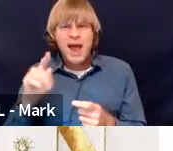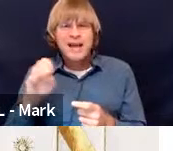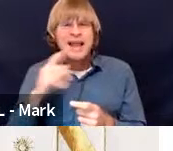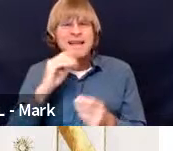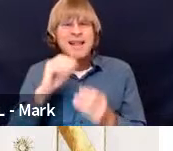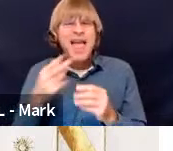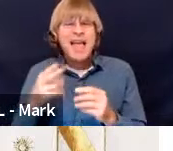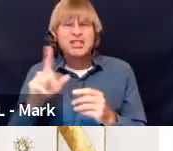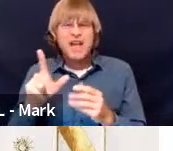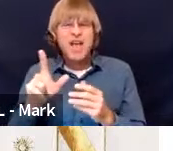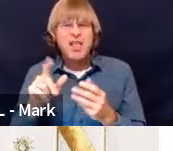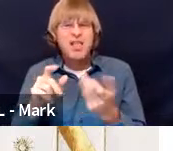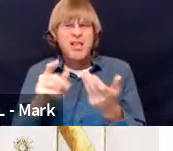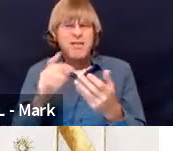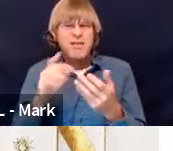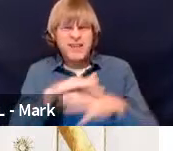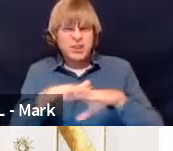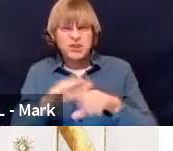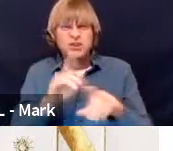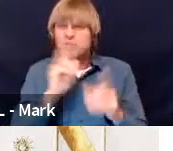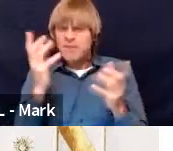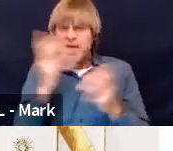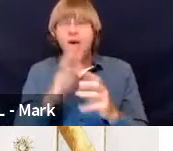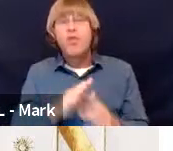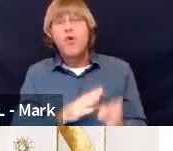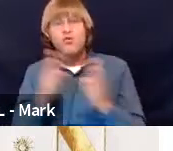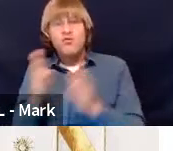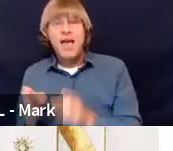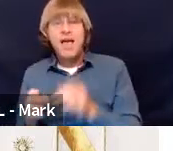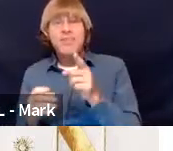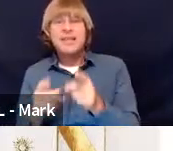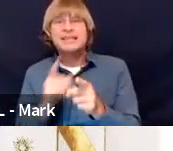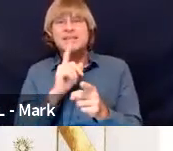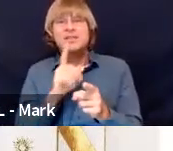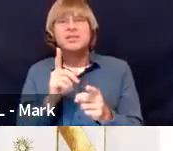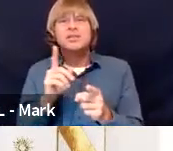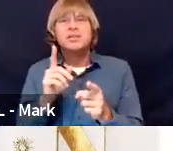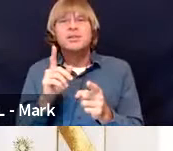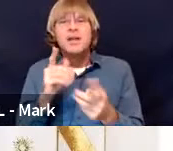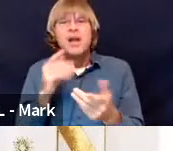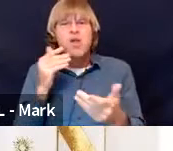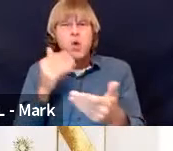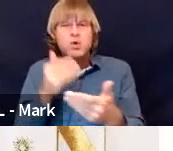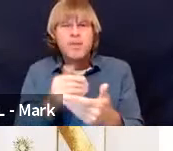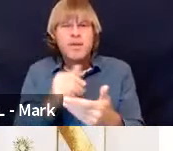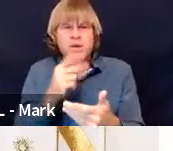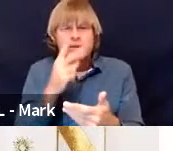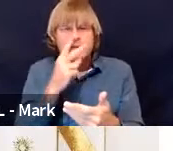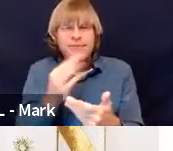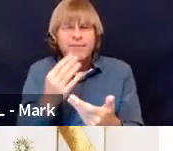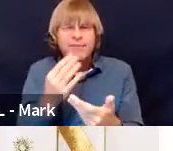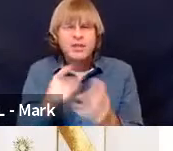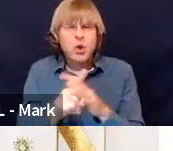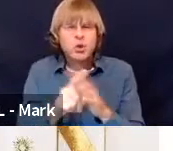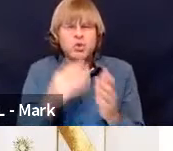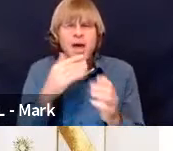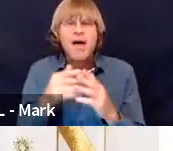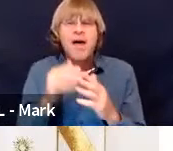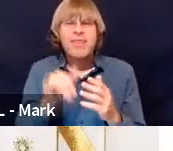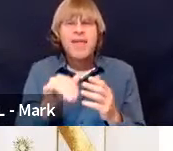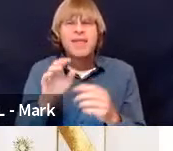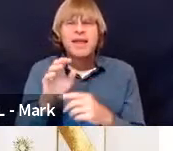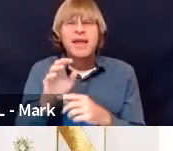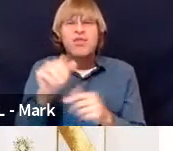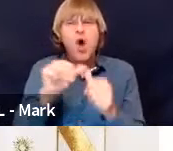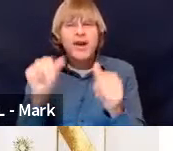eggshell finish. It looks amazing together. And on the right, this was just a close-up shot. I don't know if it's showing too well. Of the Eames